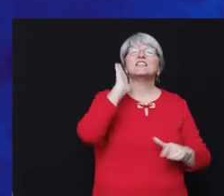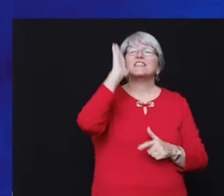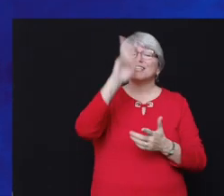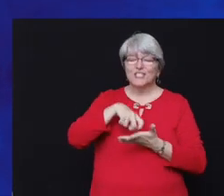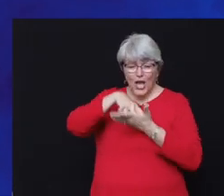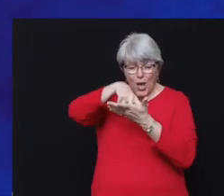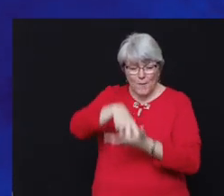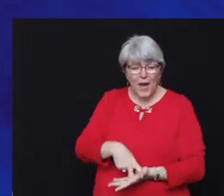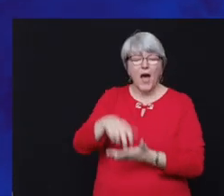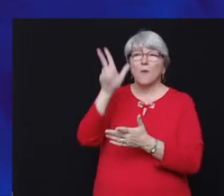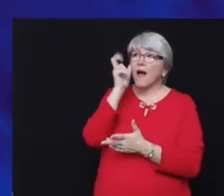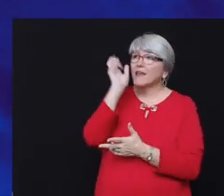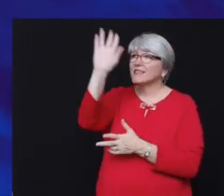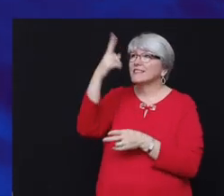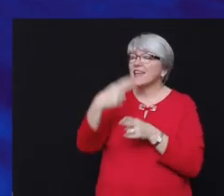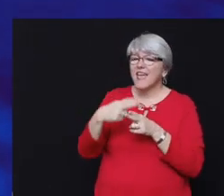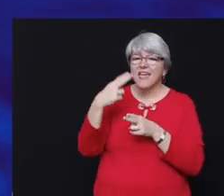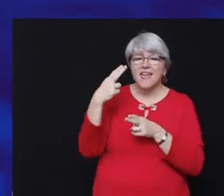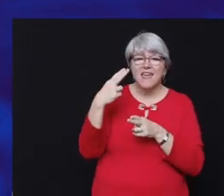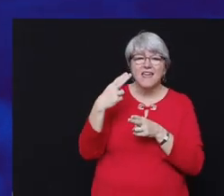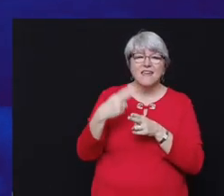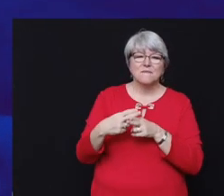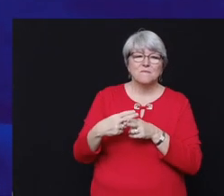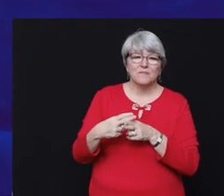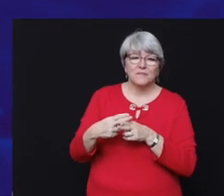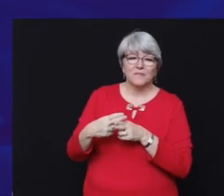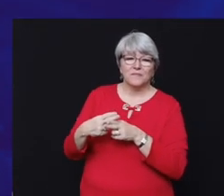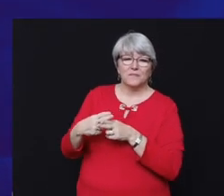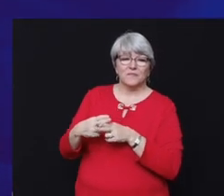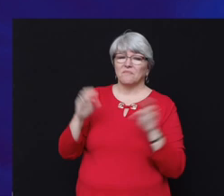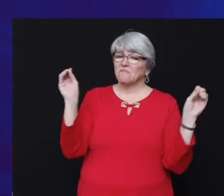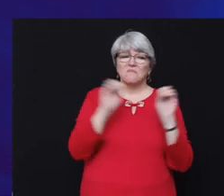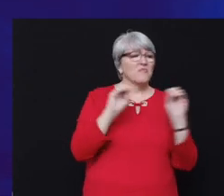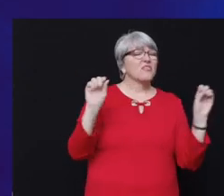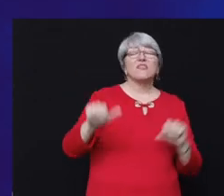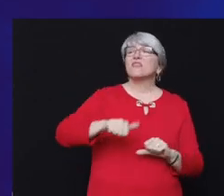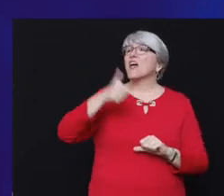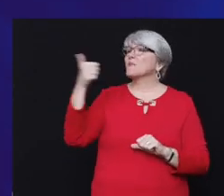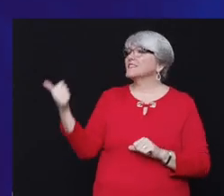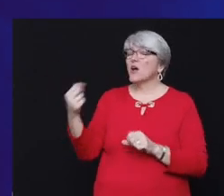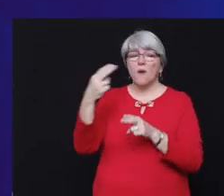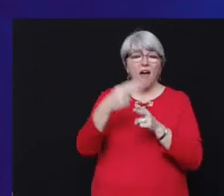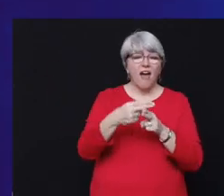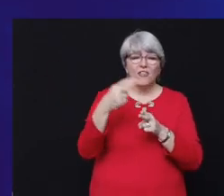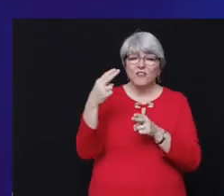Every knee shall bow at his name. There is no other